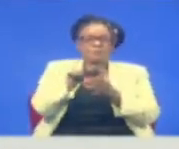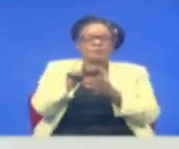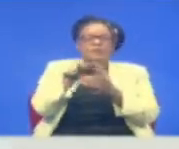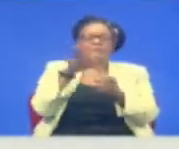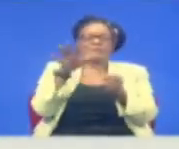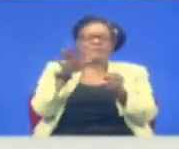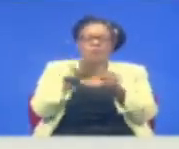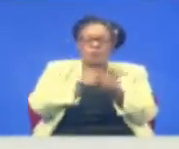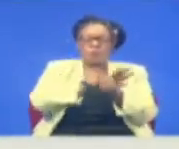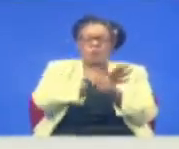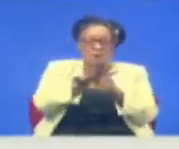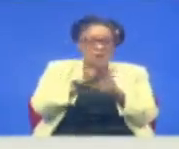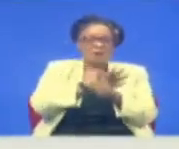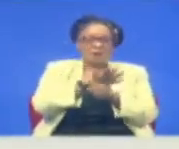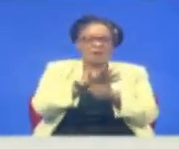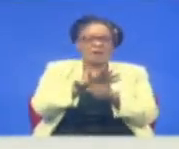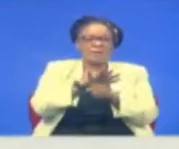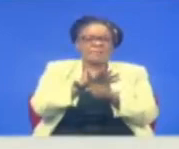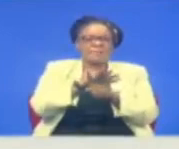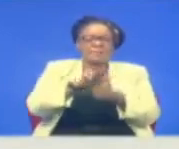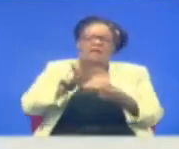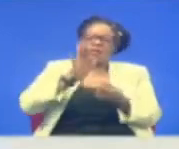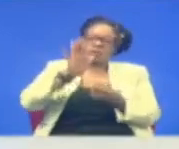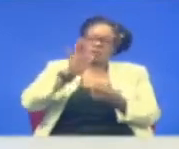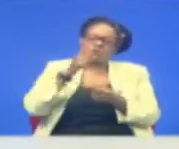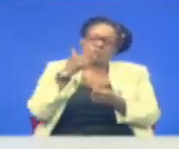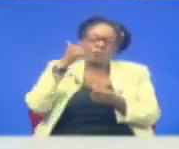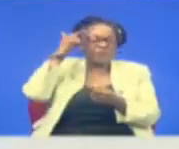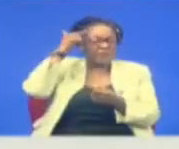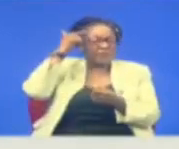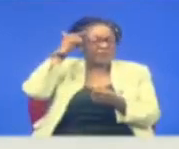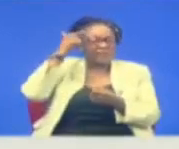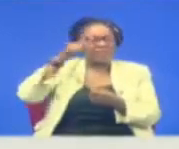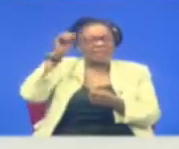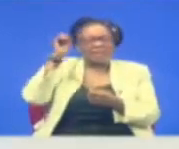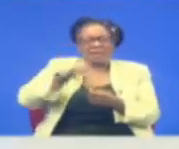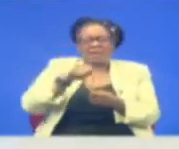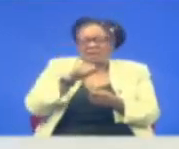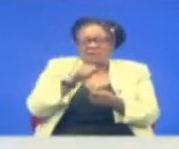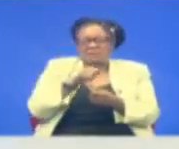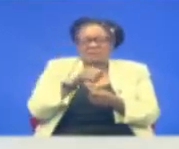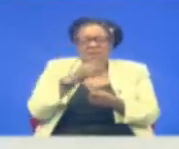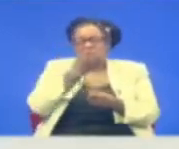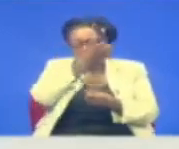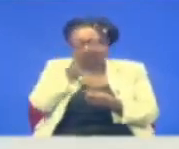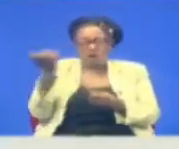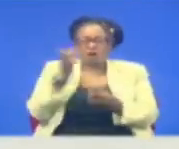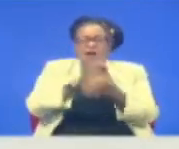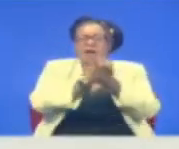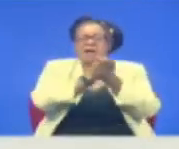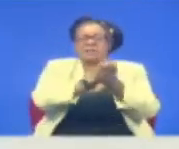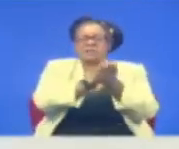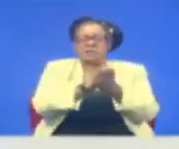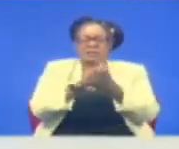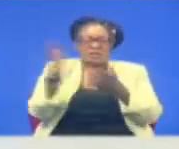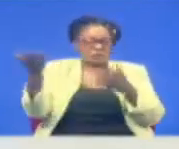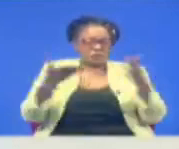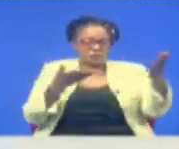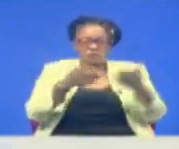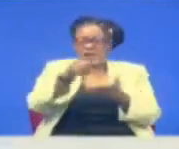overwhelmingly. Therefore, there are those who think that they can belittle the handshake and introduce other foreign